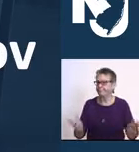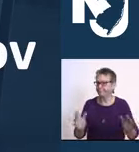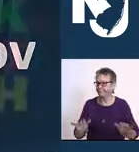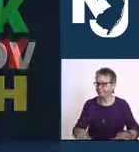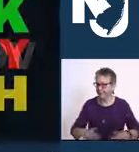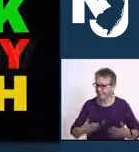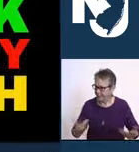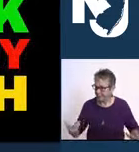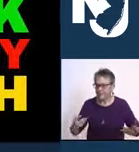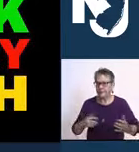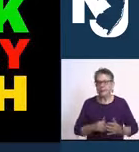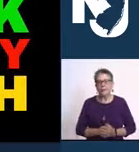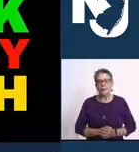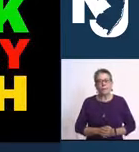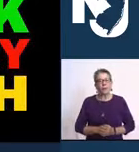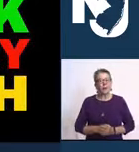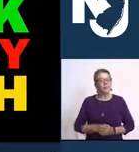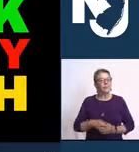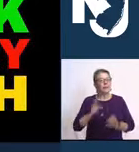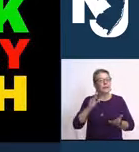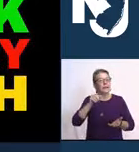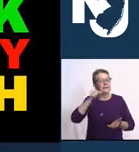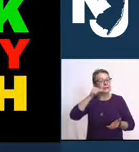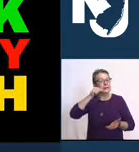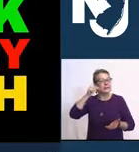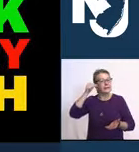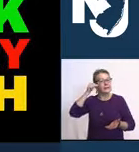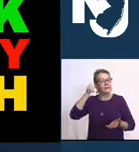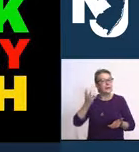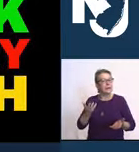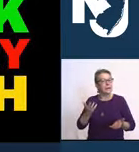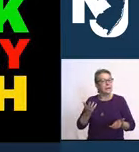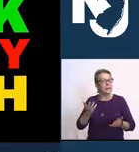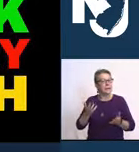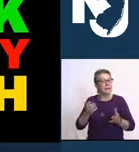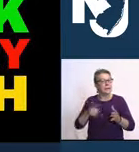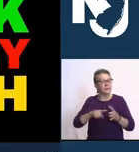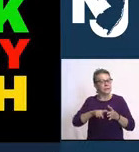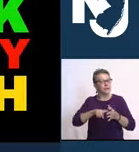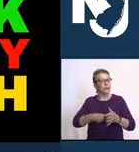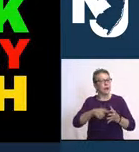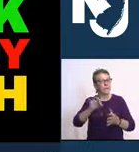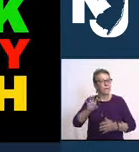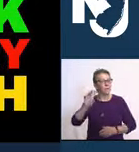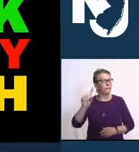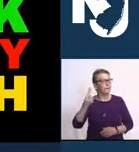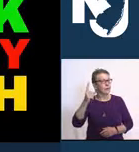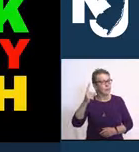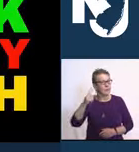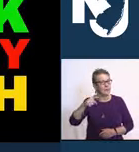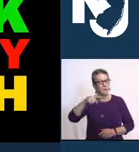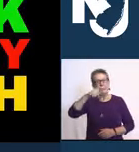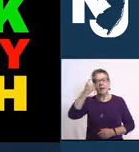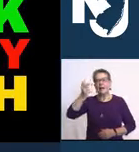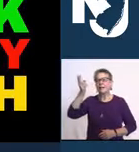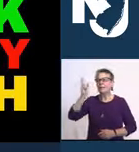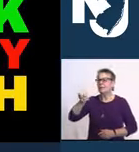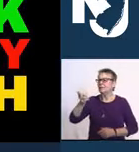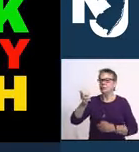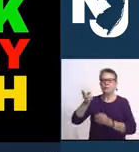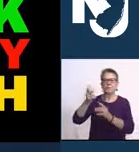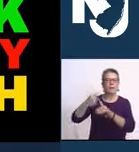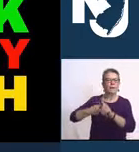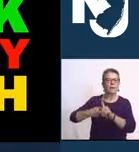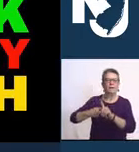yesterday began Black History Month. And to put it very simply, Black history is American history, and we are all better for learning about